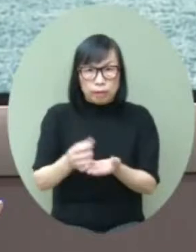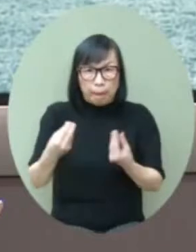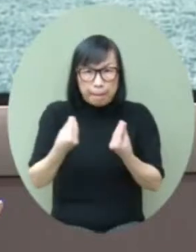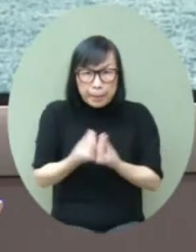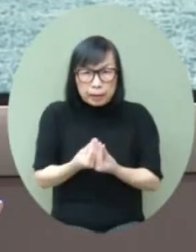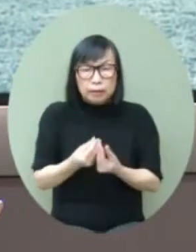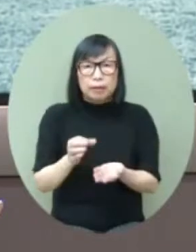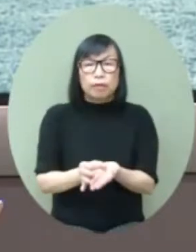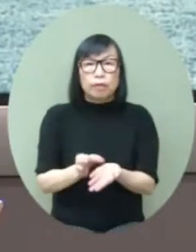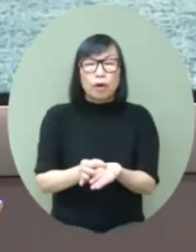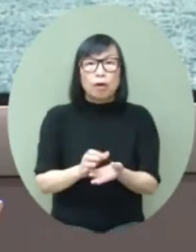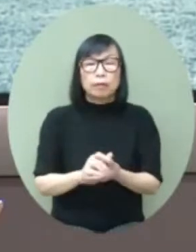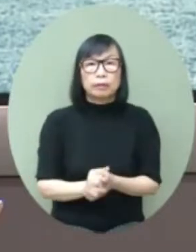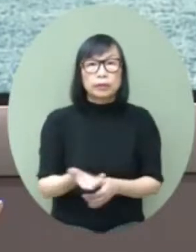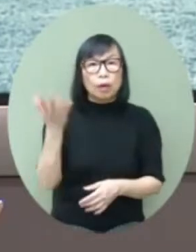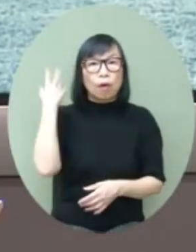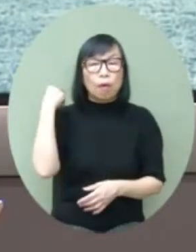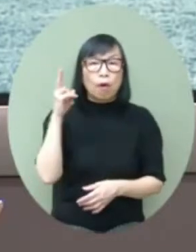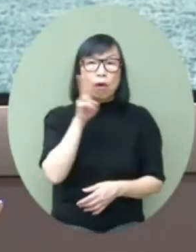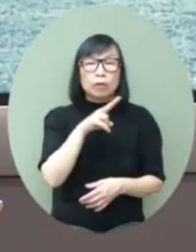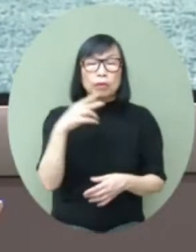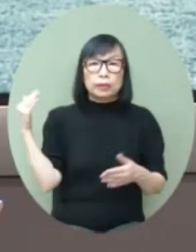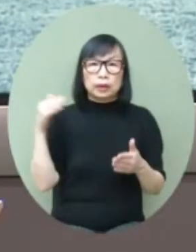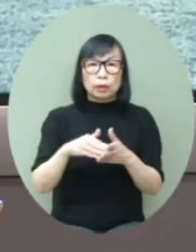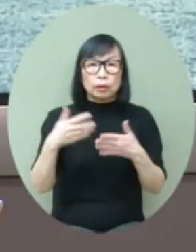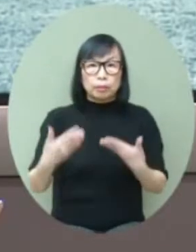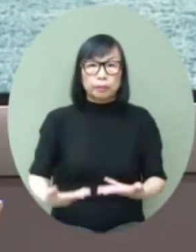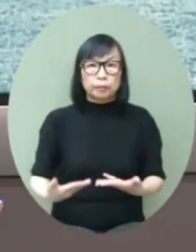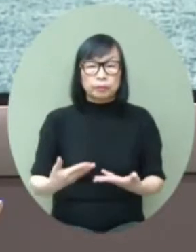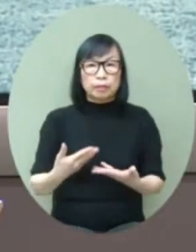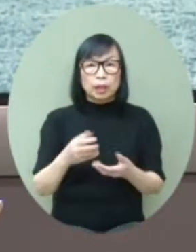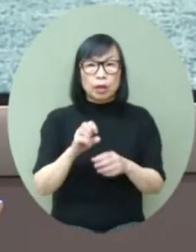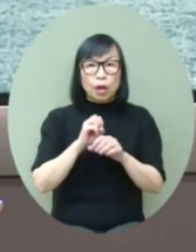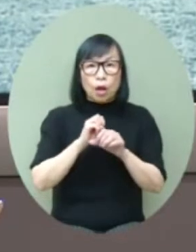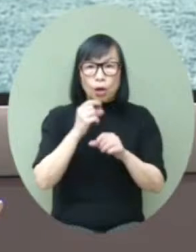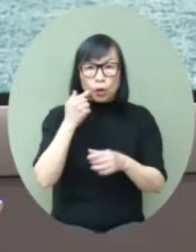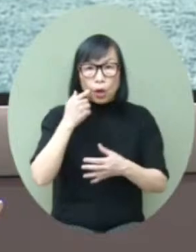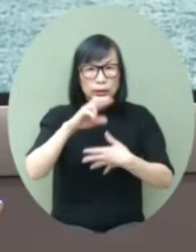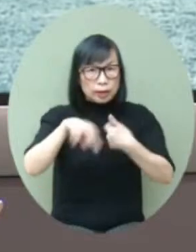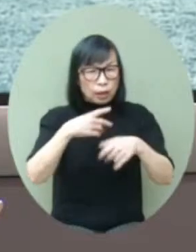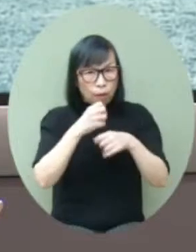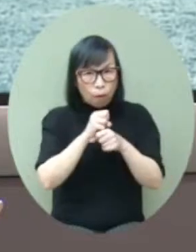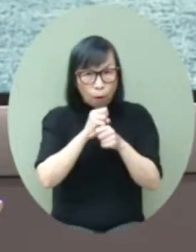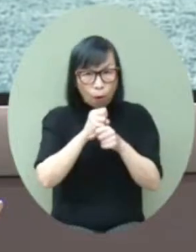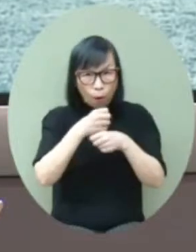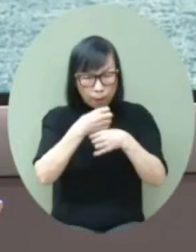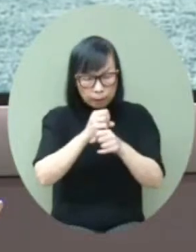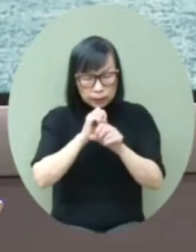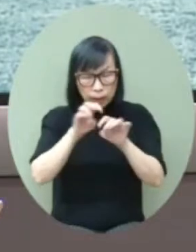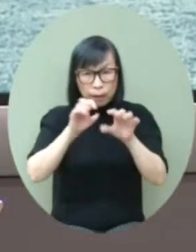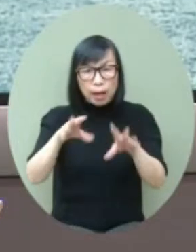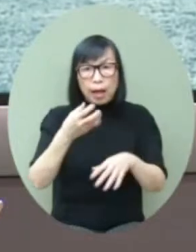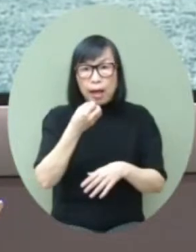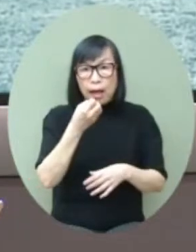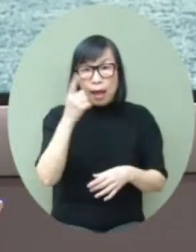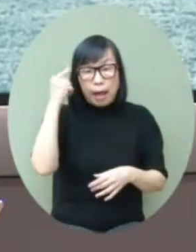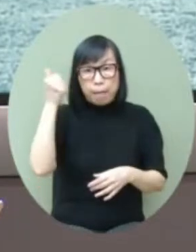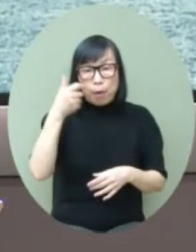any presence at crowded places. Since a fortnight or so ago, we have issued a lot of